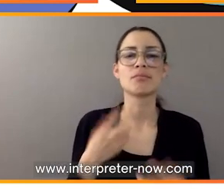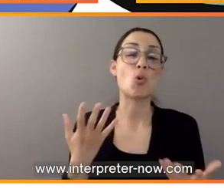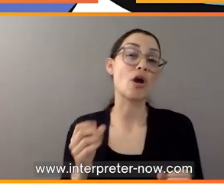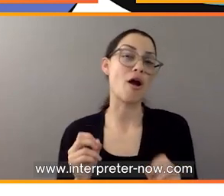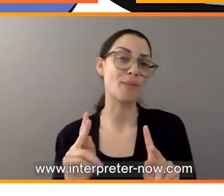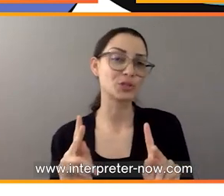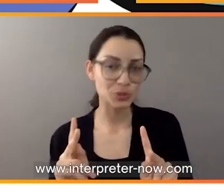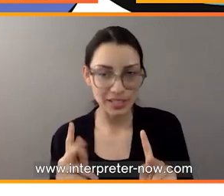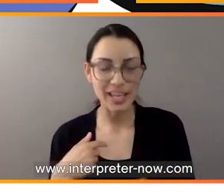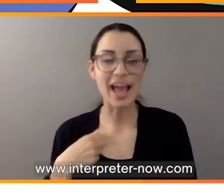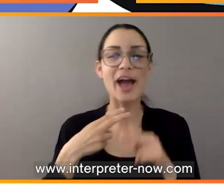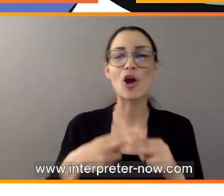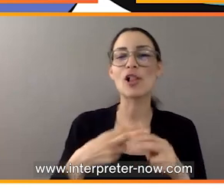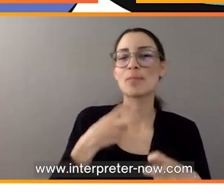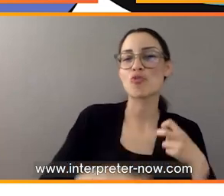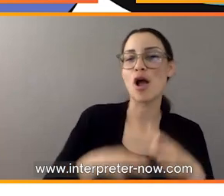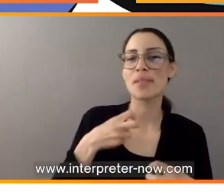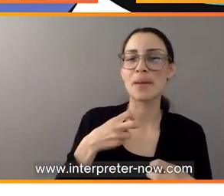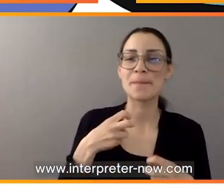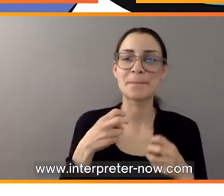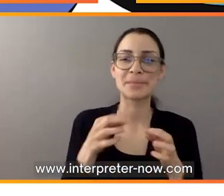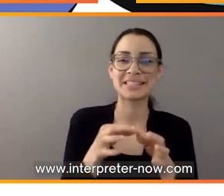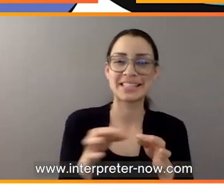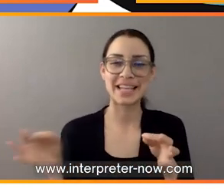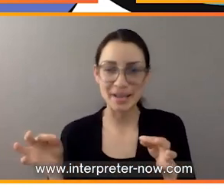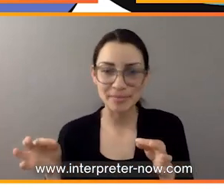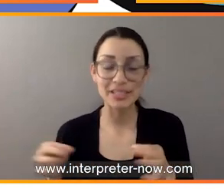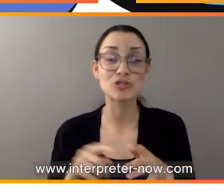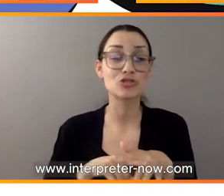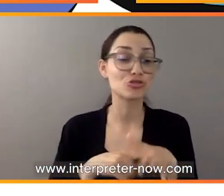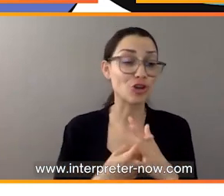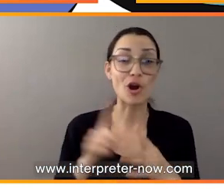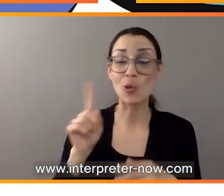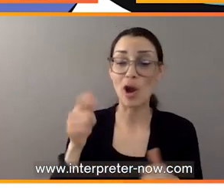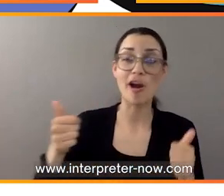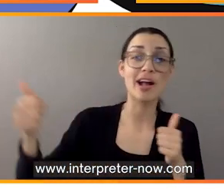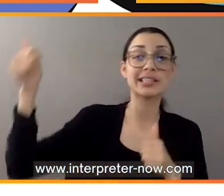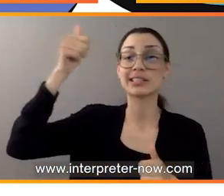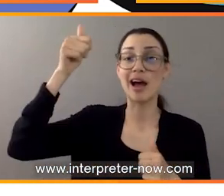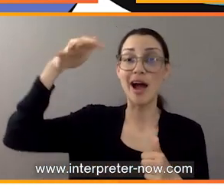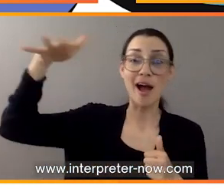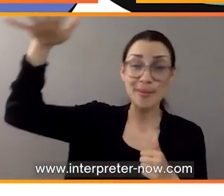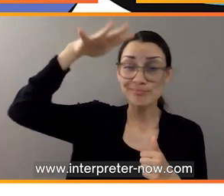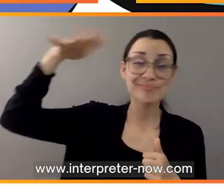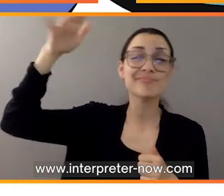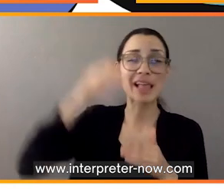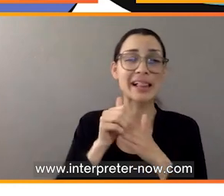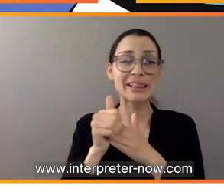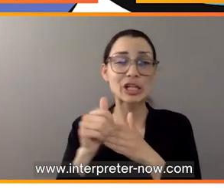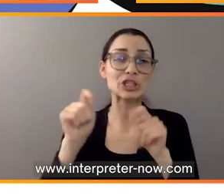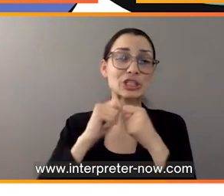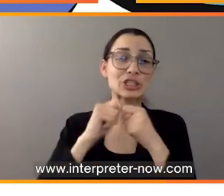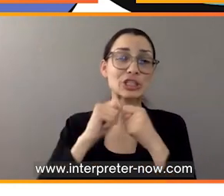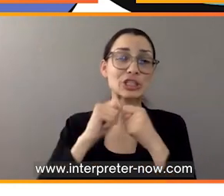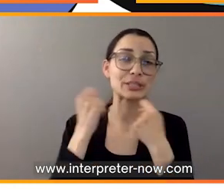clarity, starting at the top with the CEO and the C-suite around you or the leadership team on, you know, what are we solving